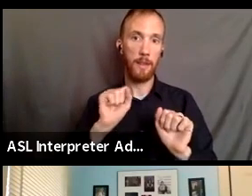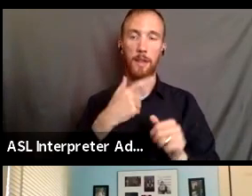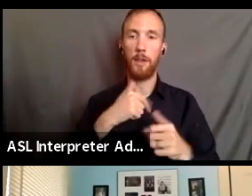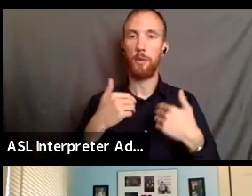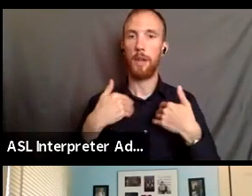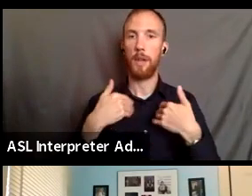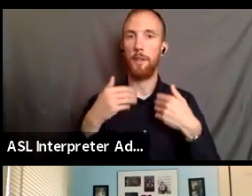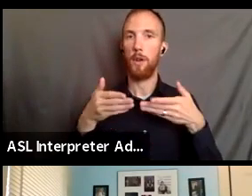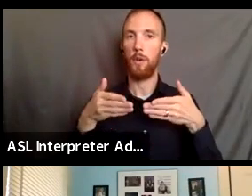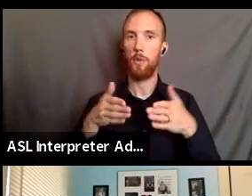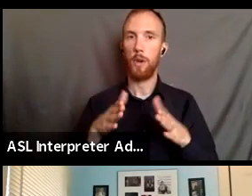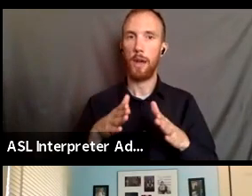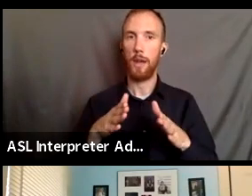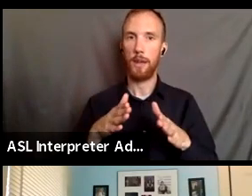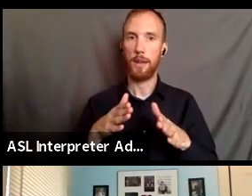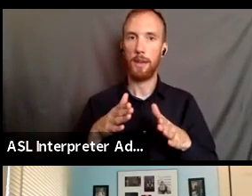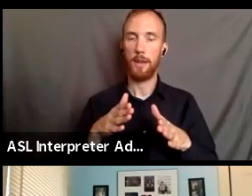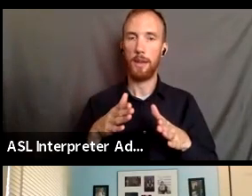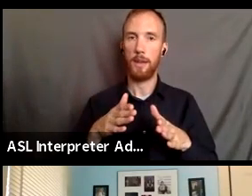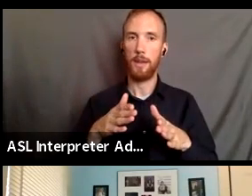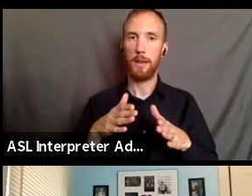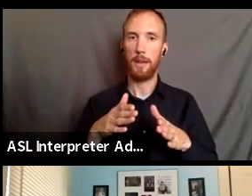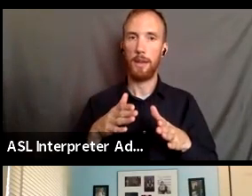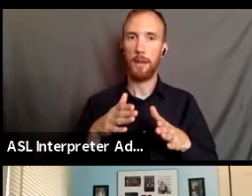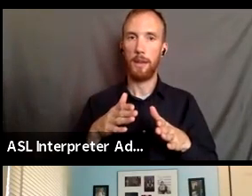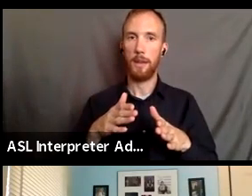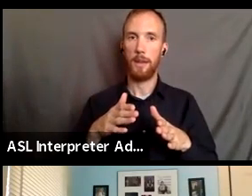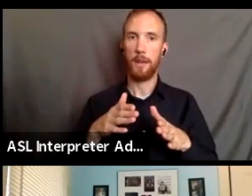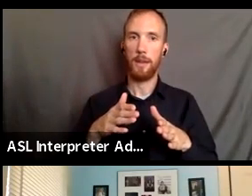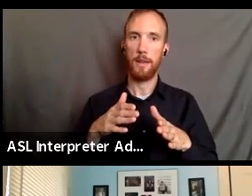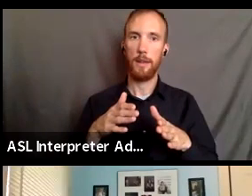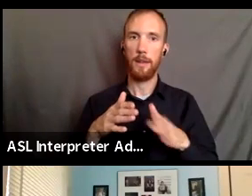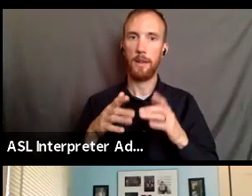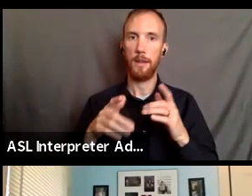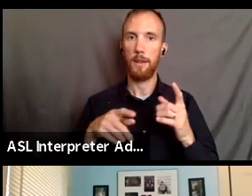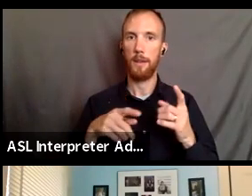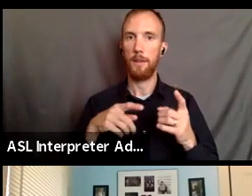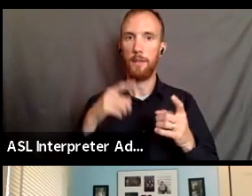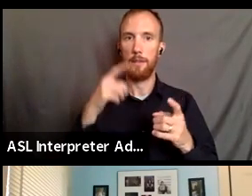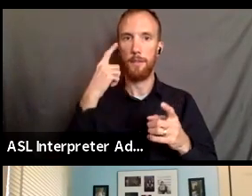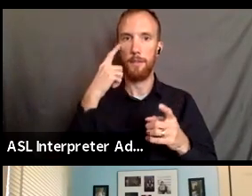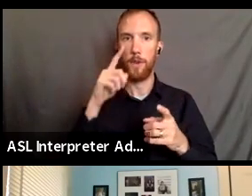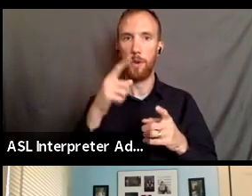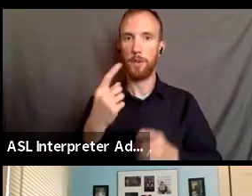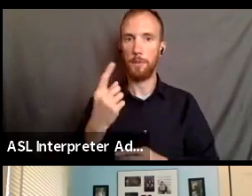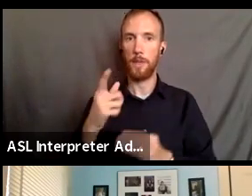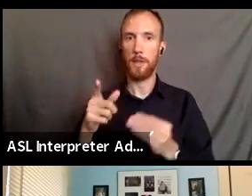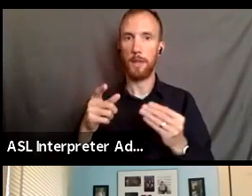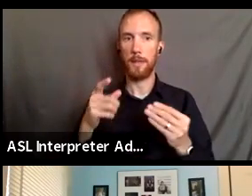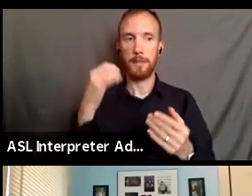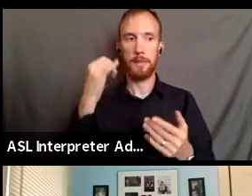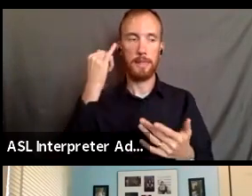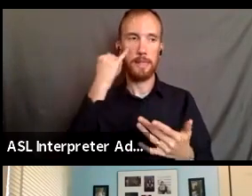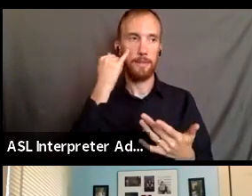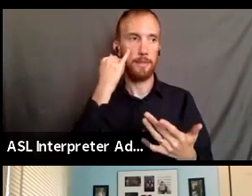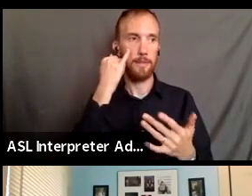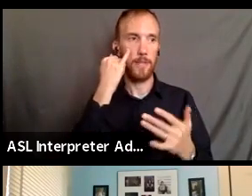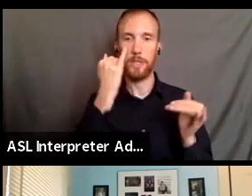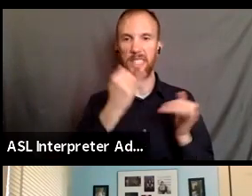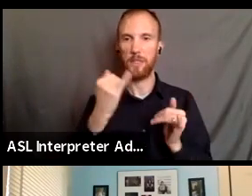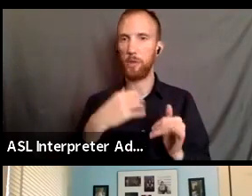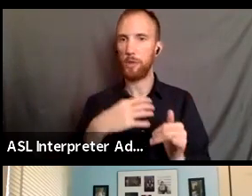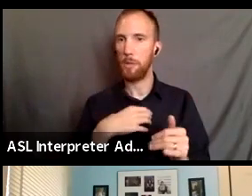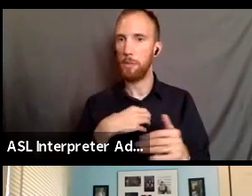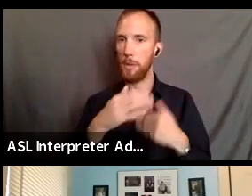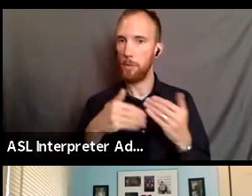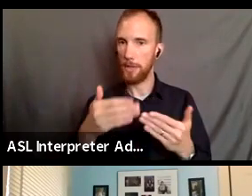action when they're in in situations where it's not including an independent complaint process and so this iga